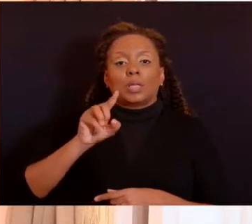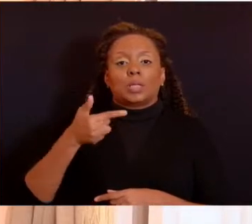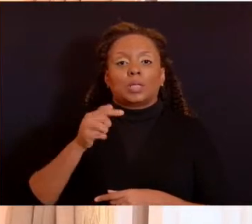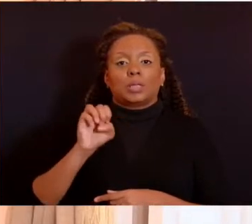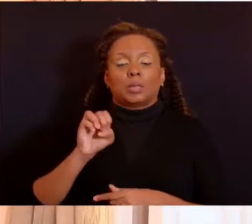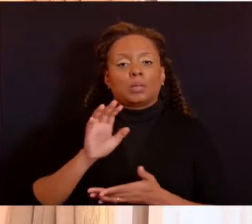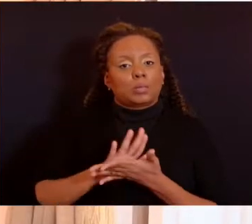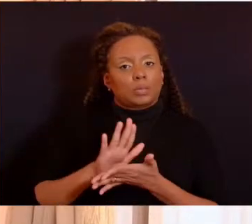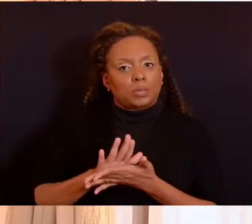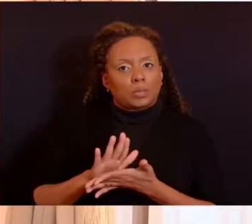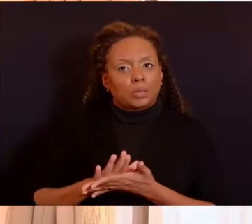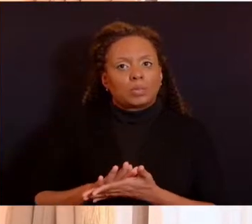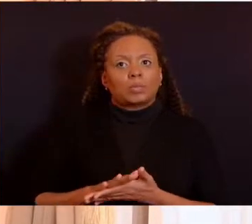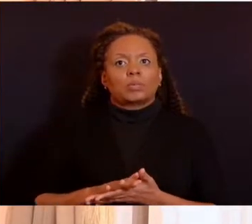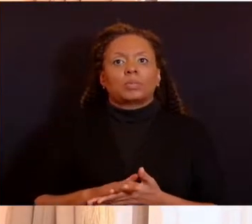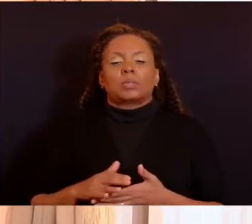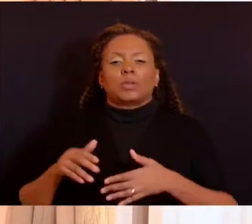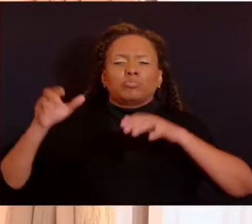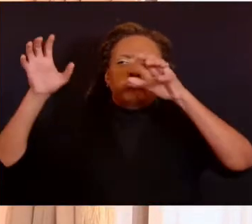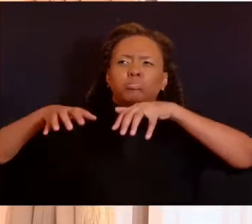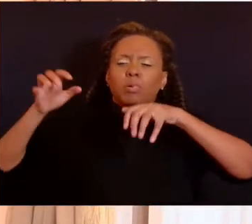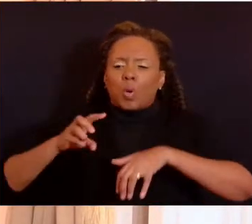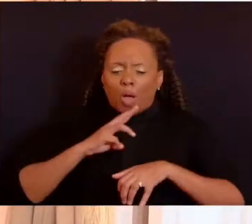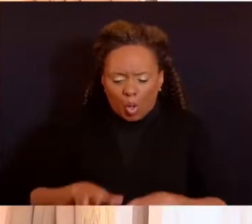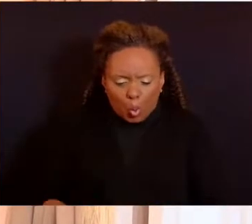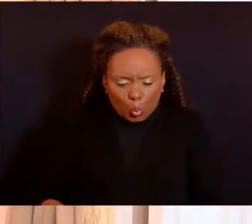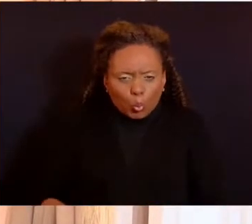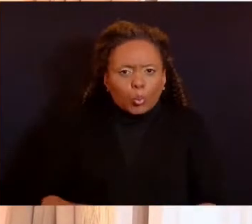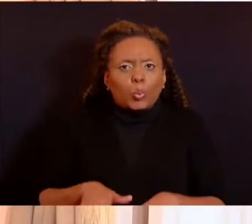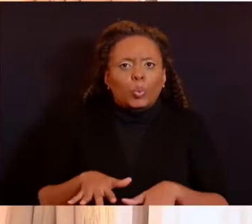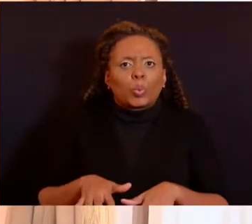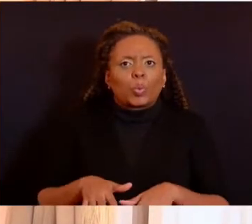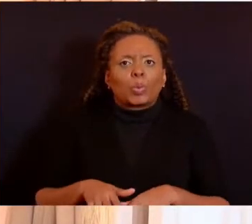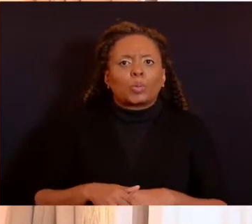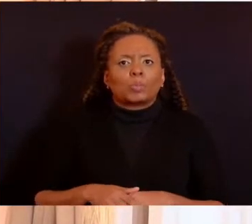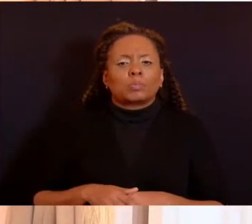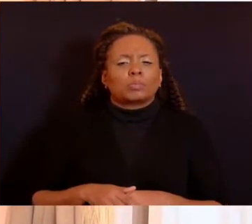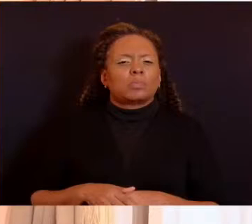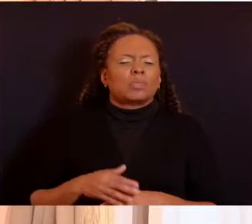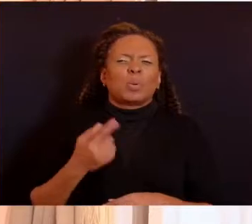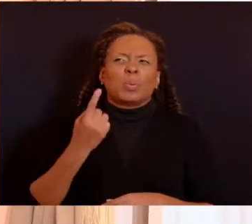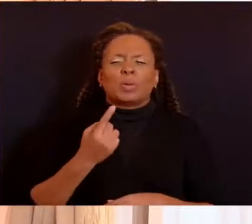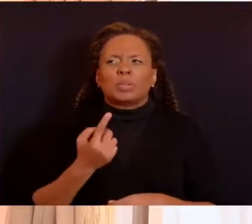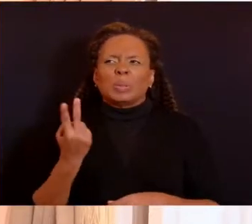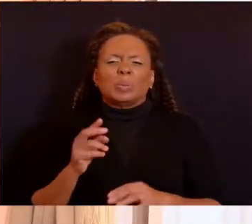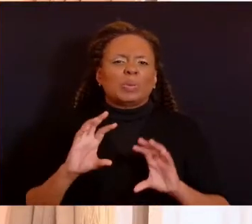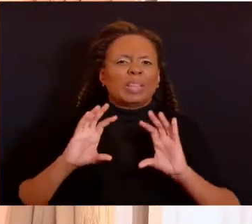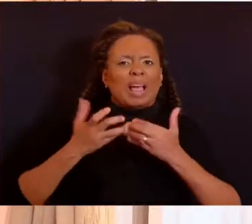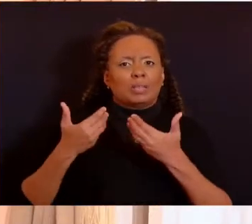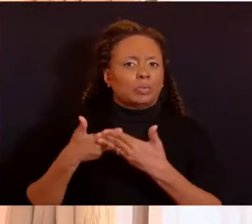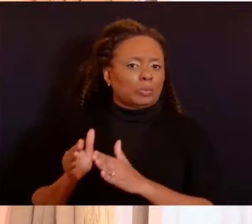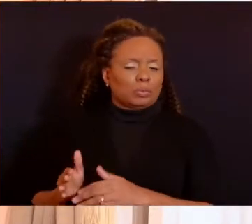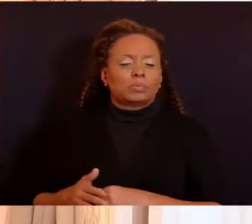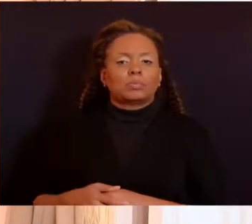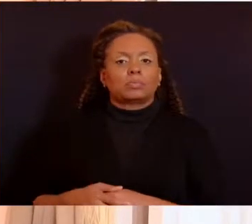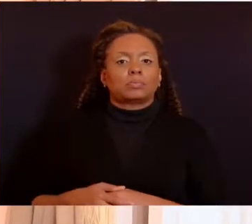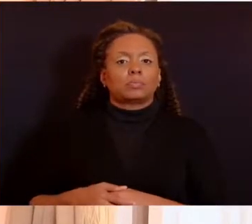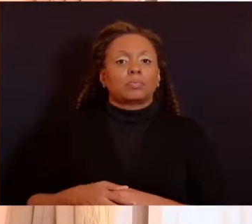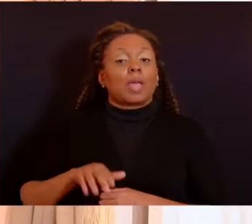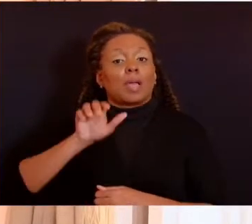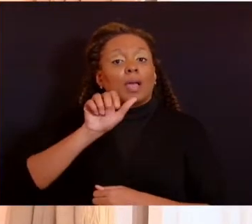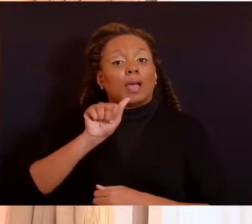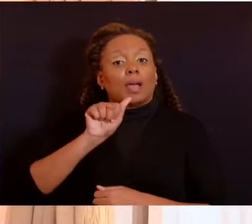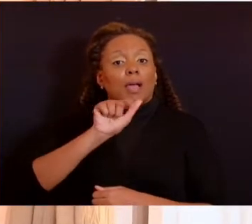of rain and flooding, and I'm told just in one or two classrooms, limited. Allen School's